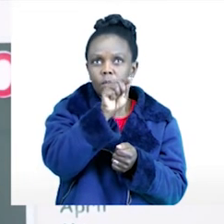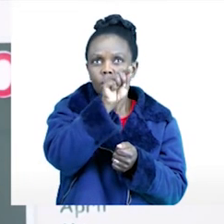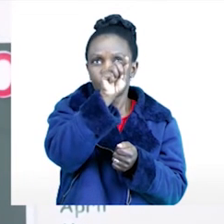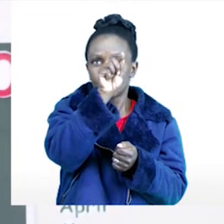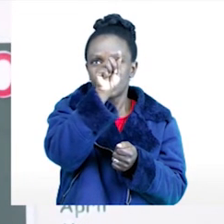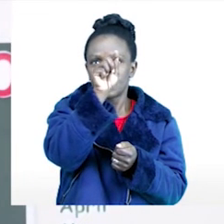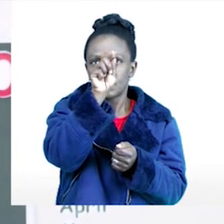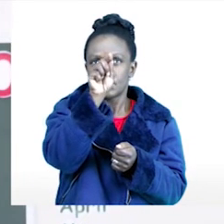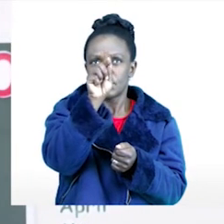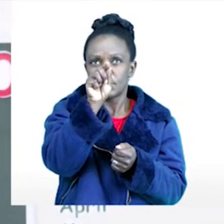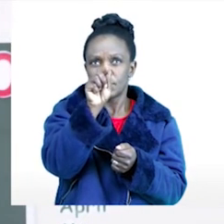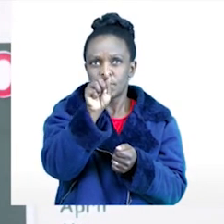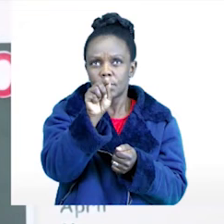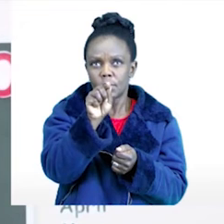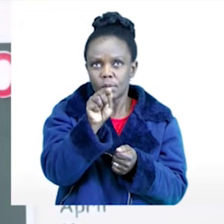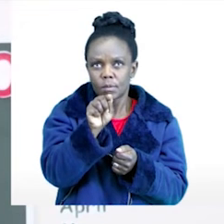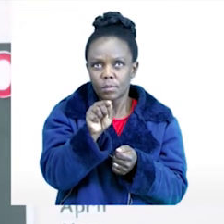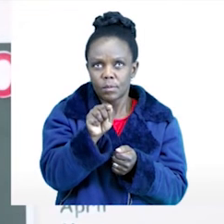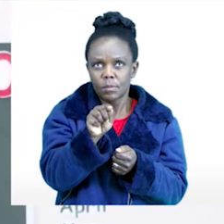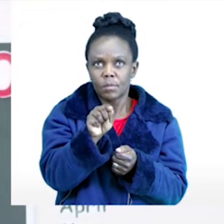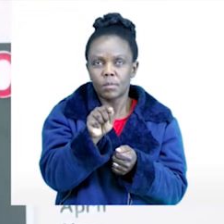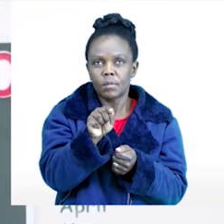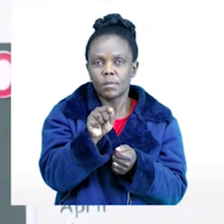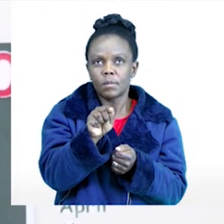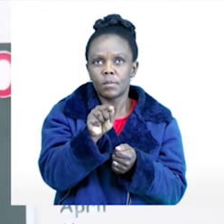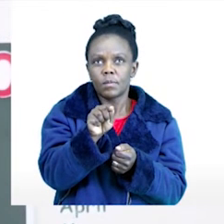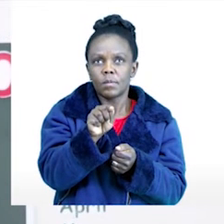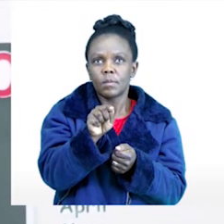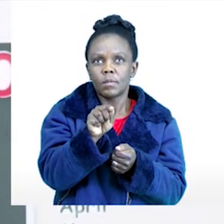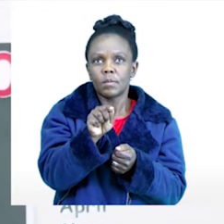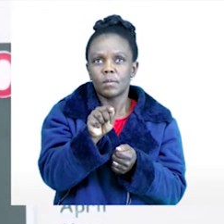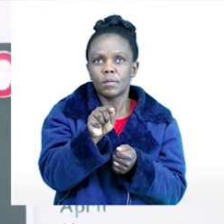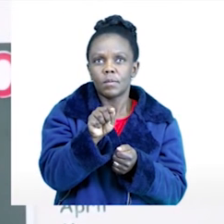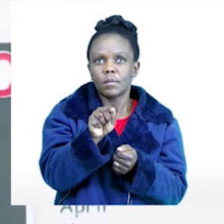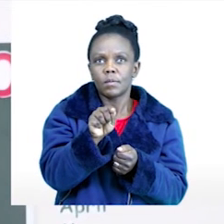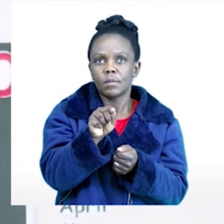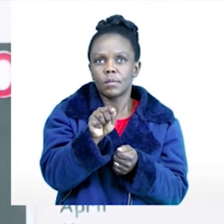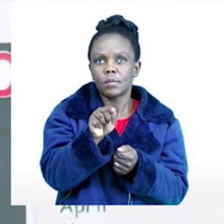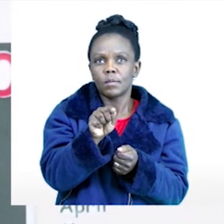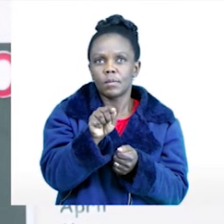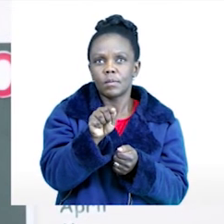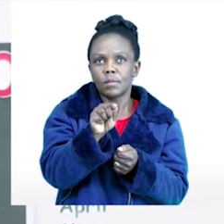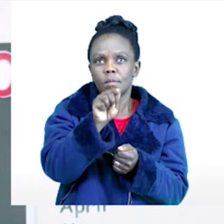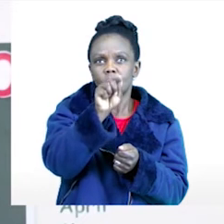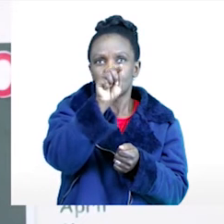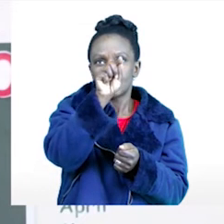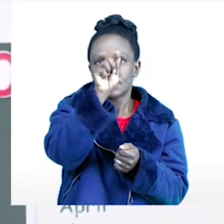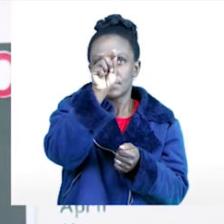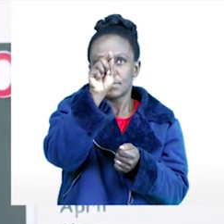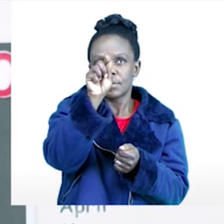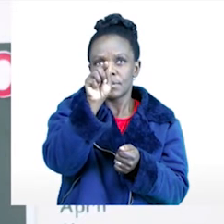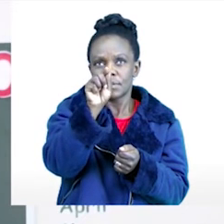up and round and down. Keeping our pencil there, go back